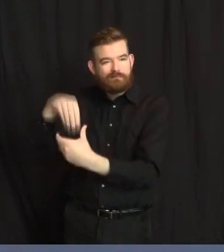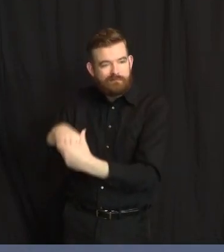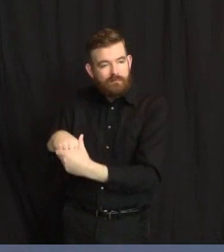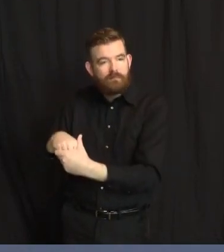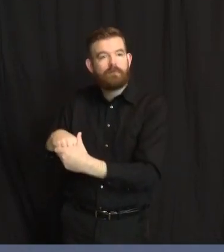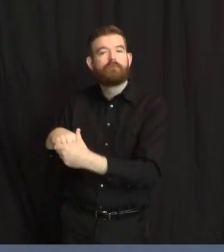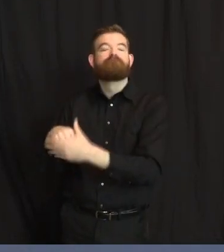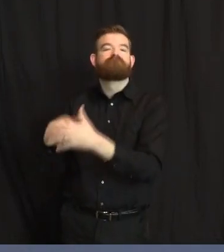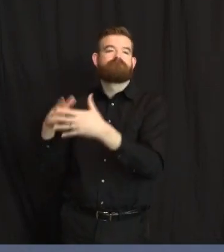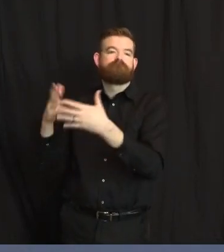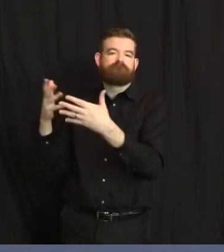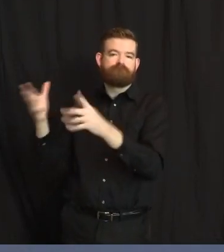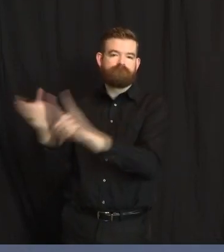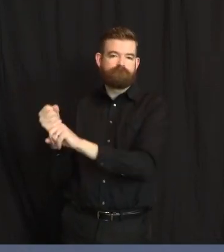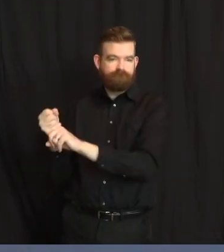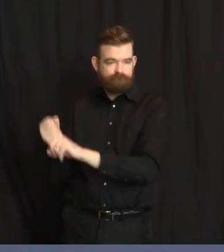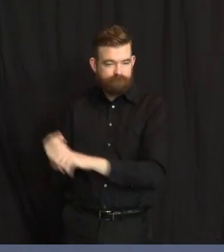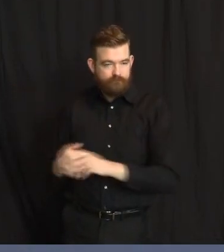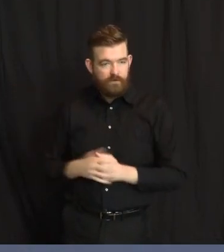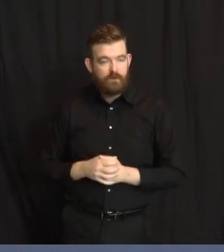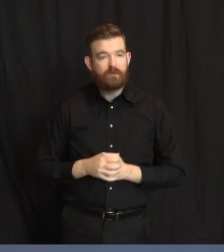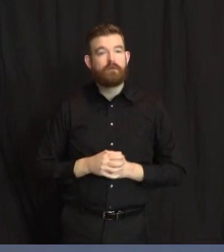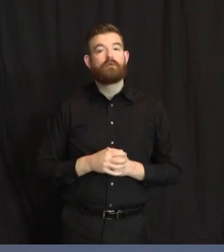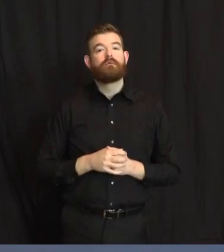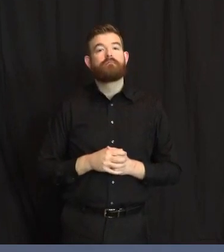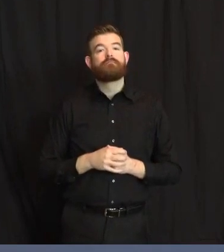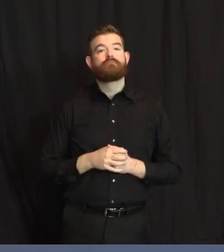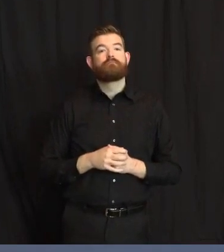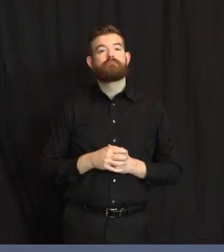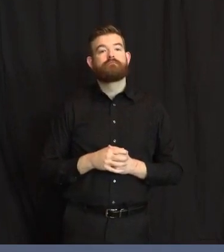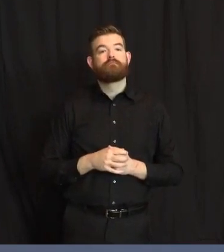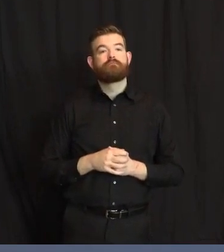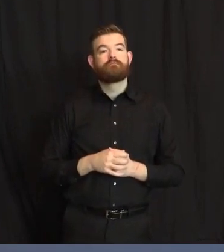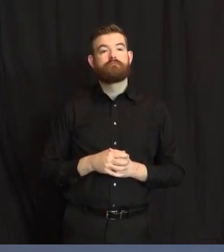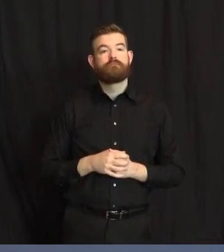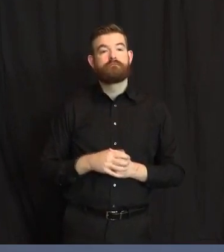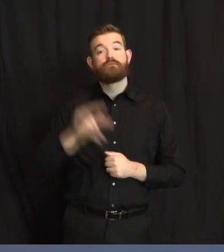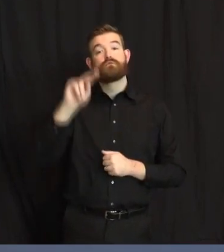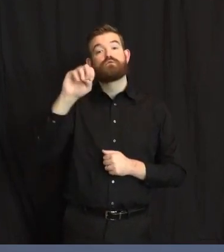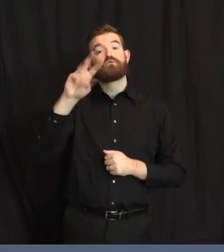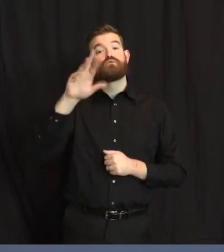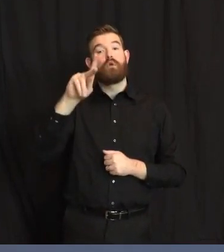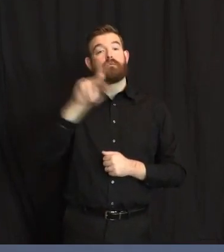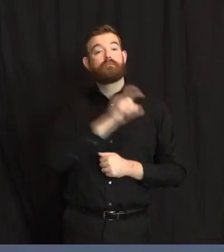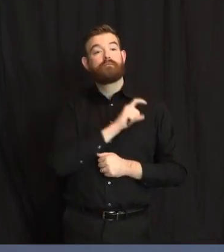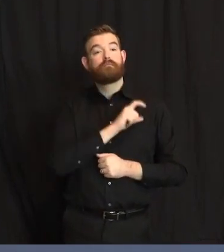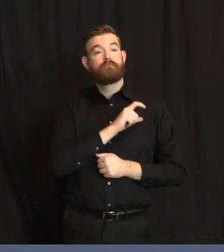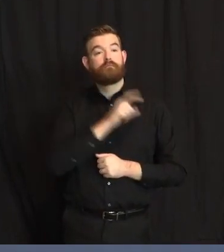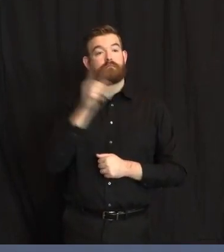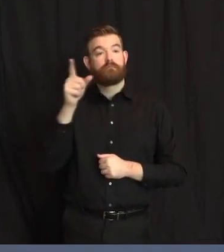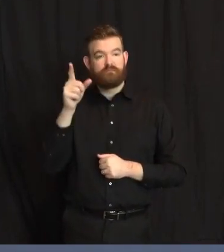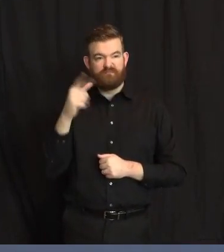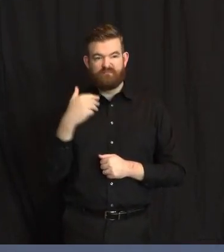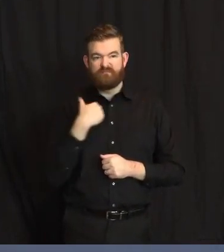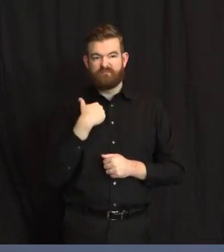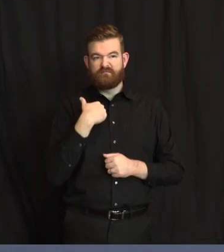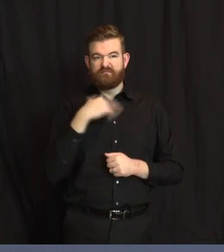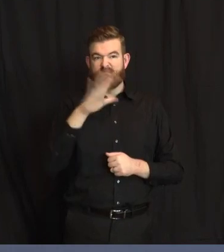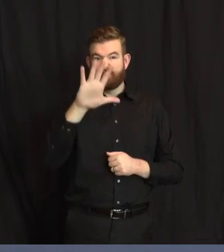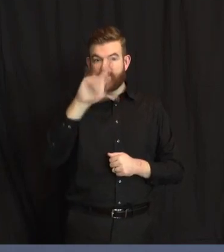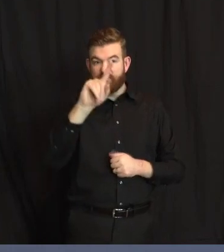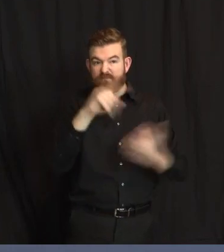executive order violations and didn't have to close any businesses. In Union, an anonymous call resulted